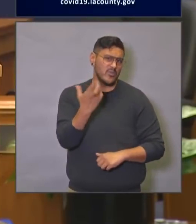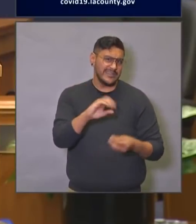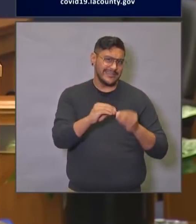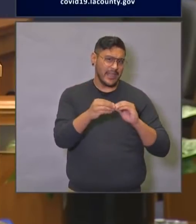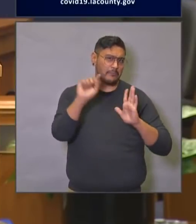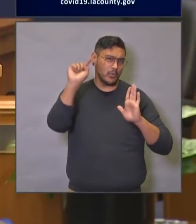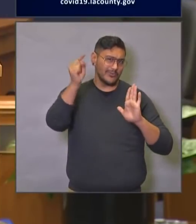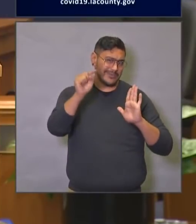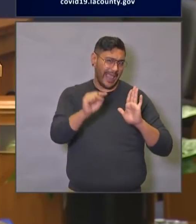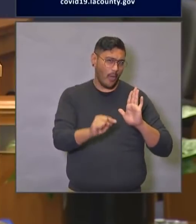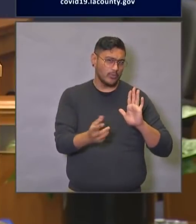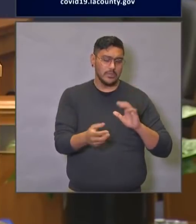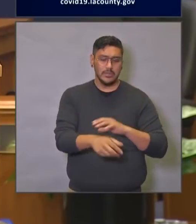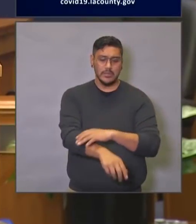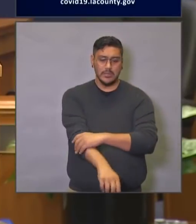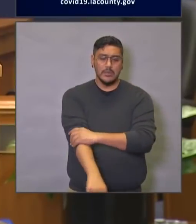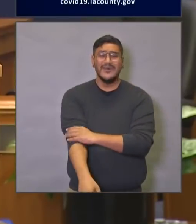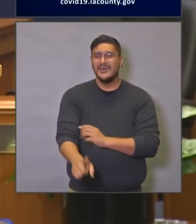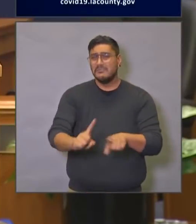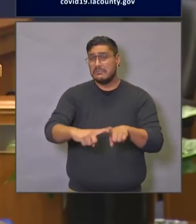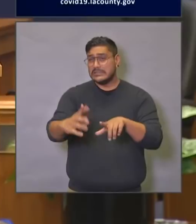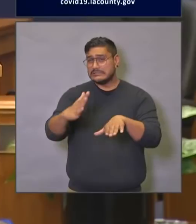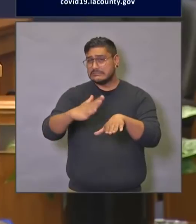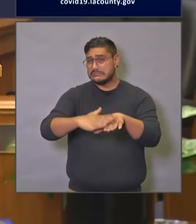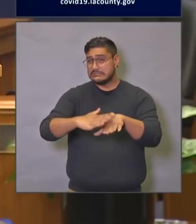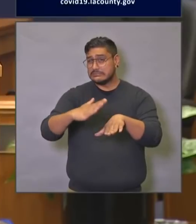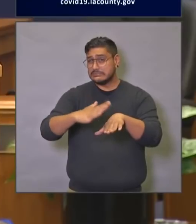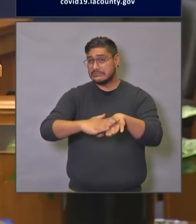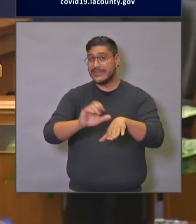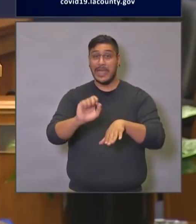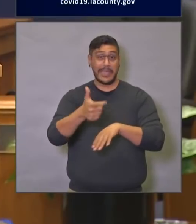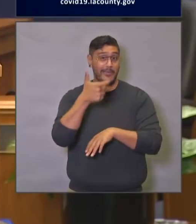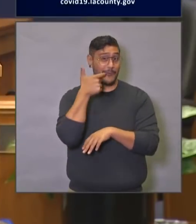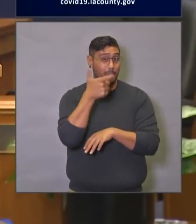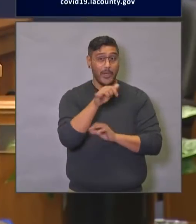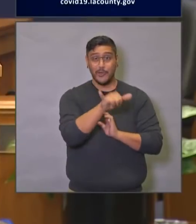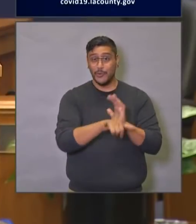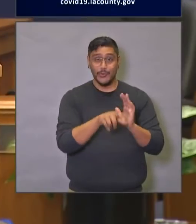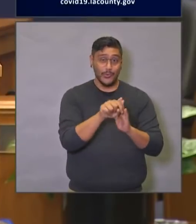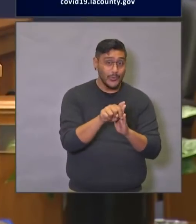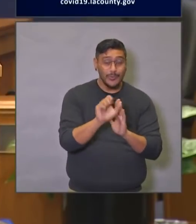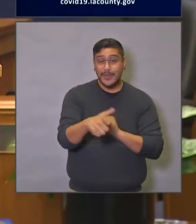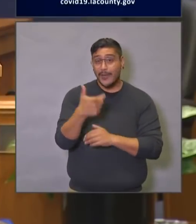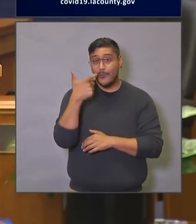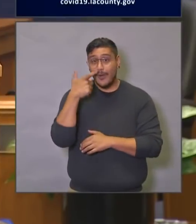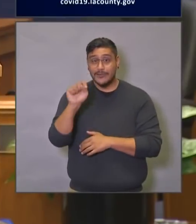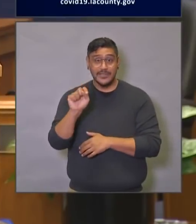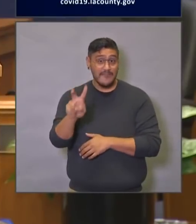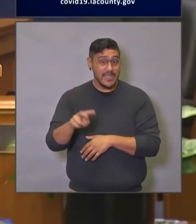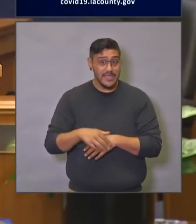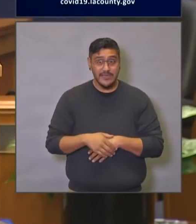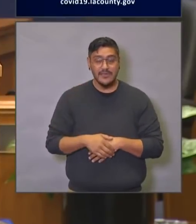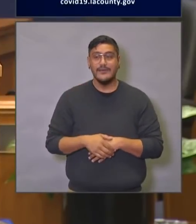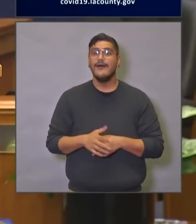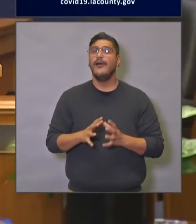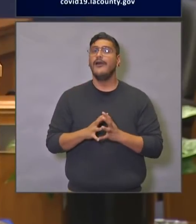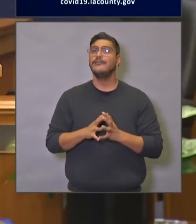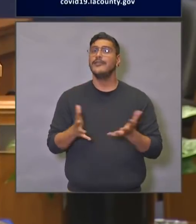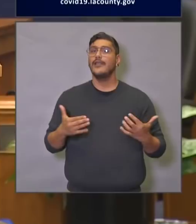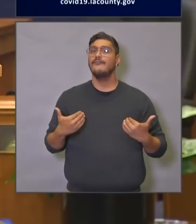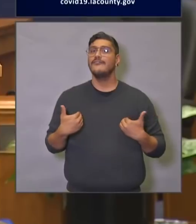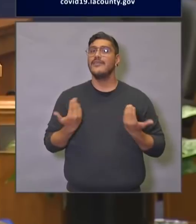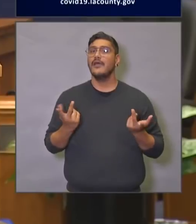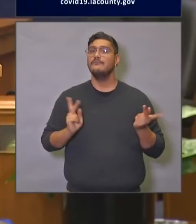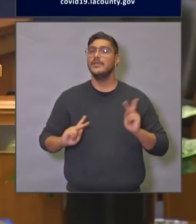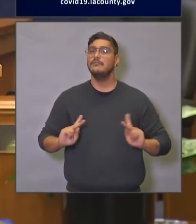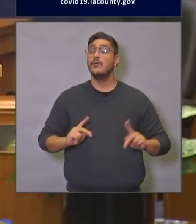in here is you can see this on YouTube, you can see it on TV. There are a lot of young people who had